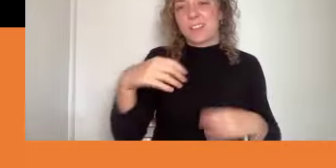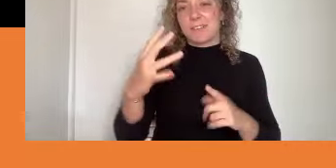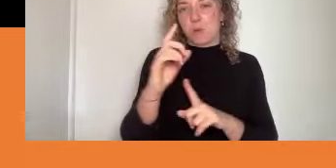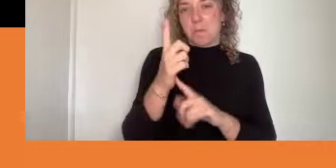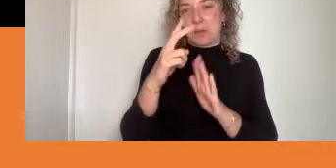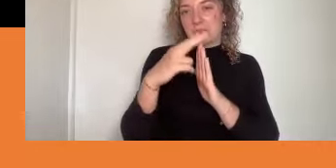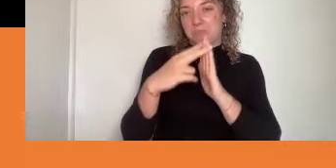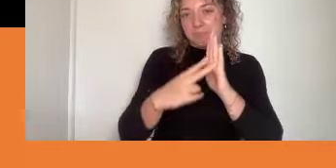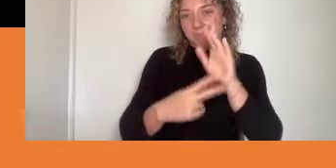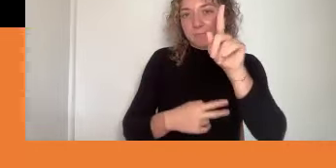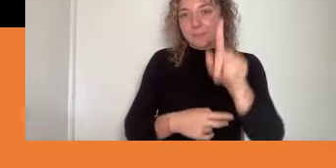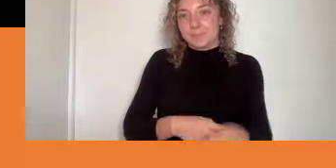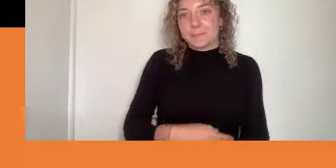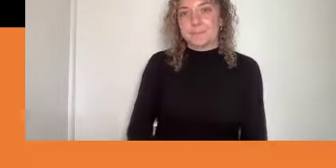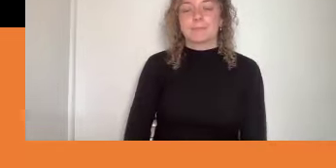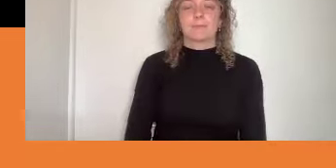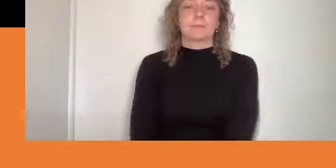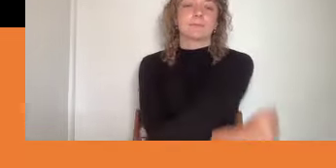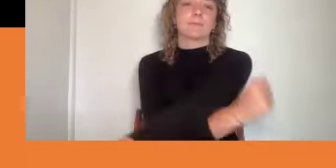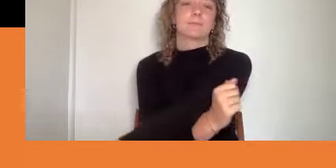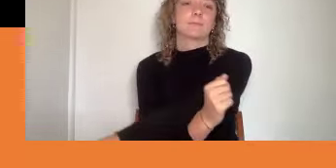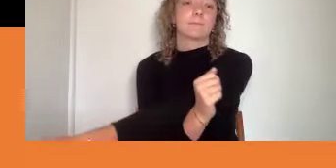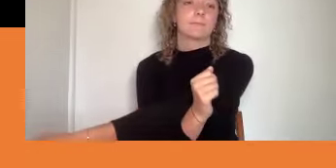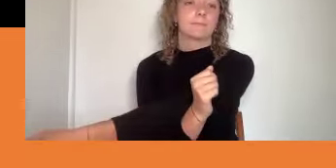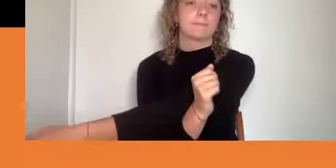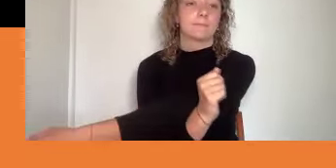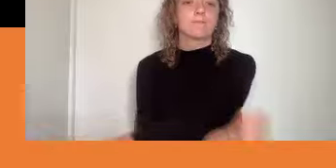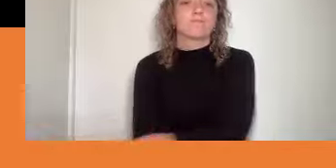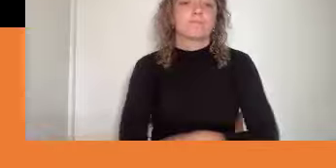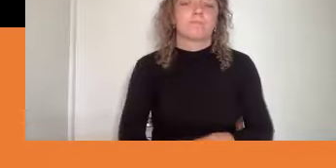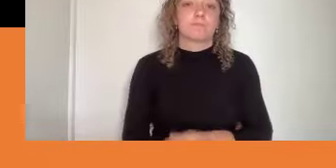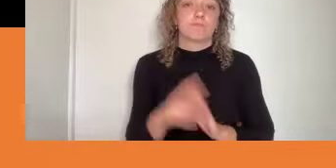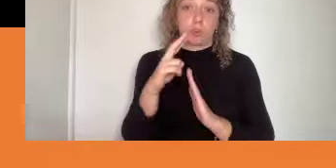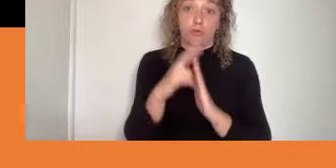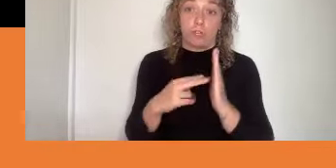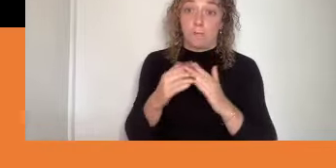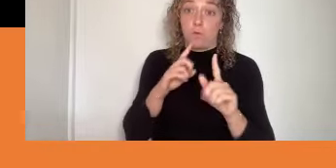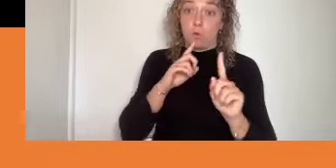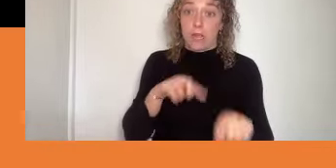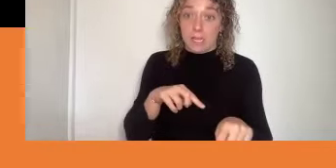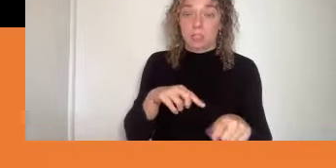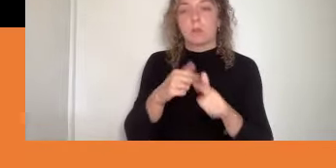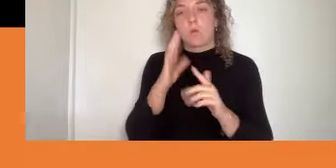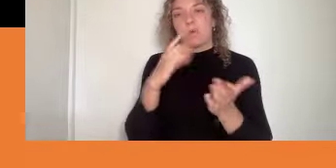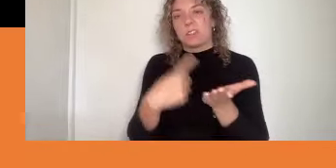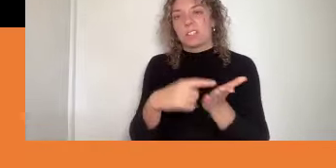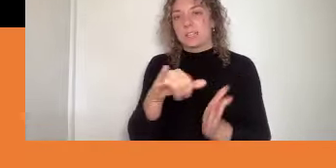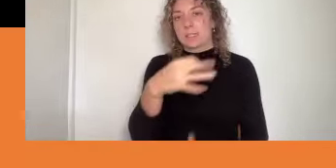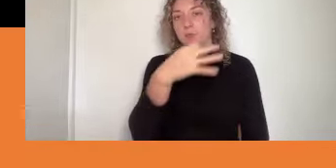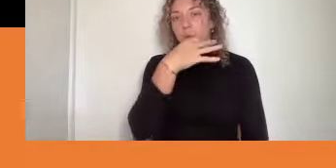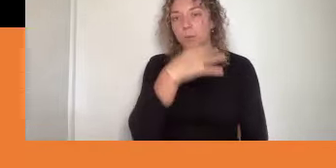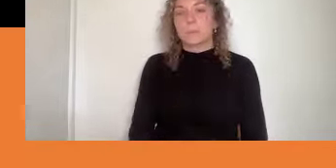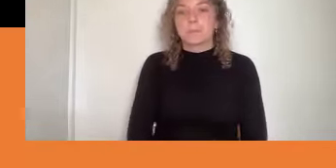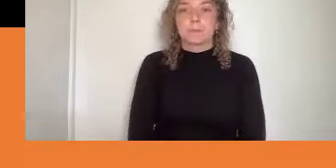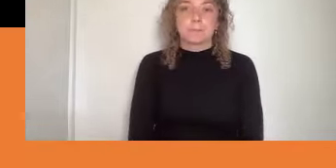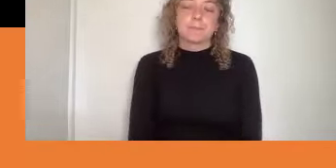those questions, read all the questions before you answer, all the options, and then we'll go over that in just a moment.